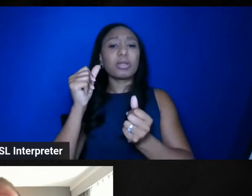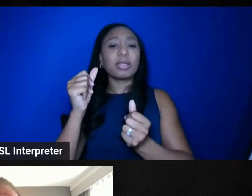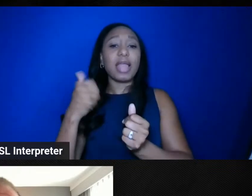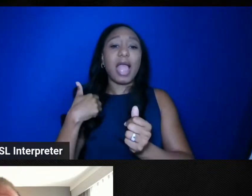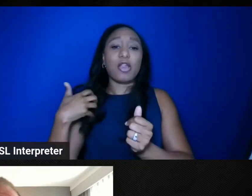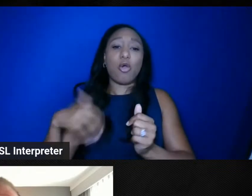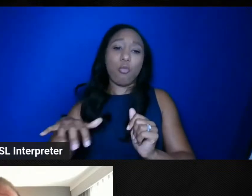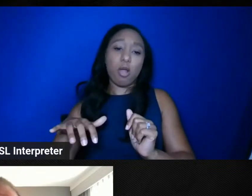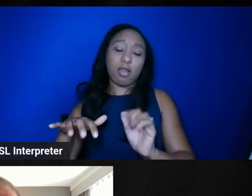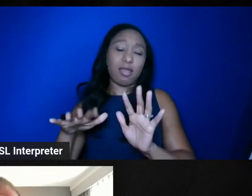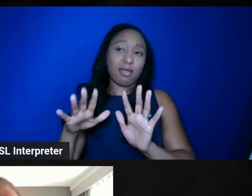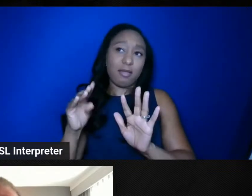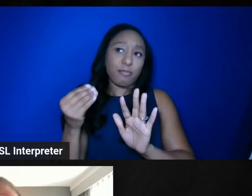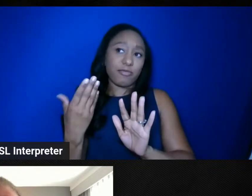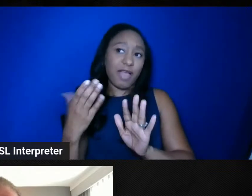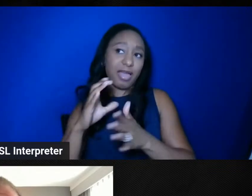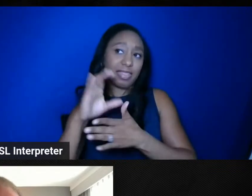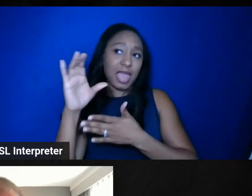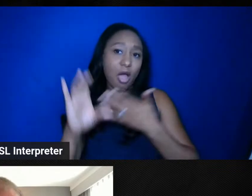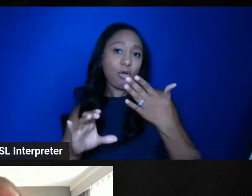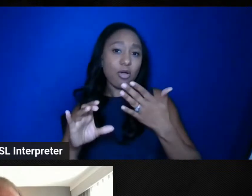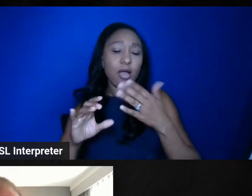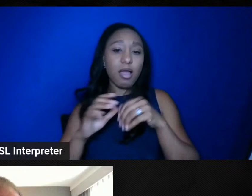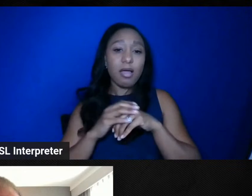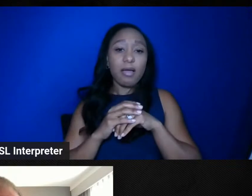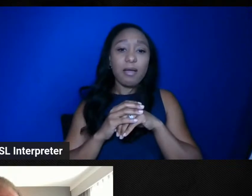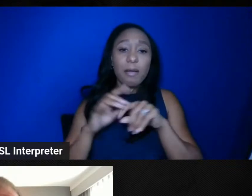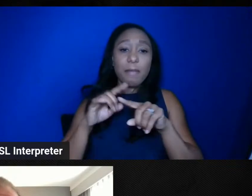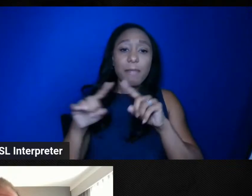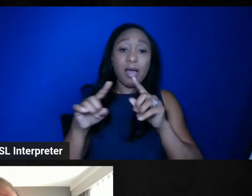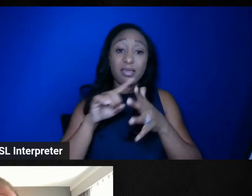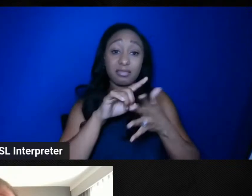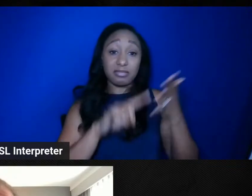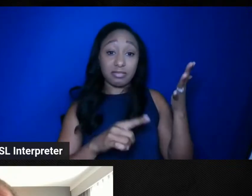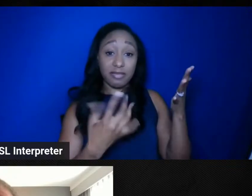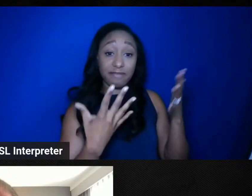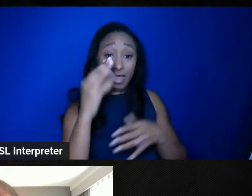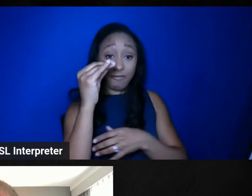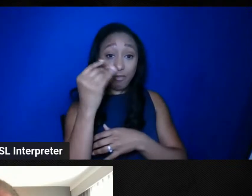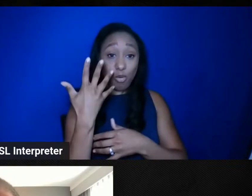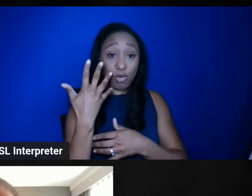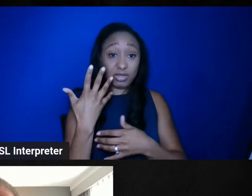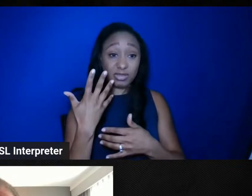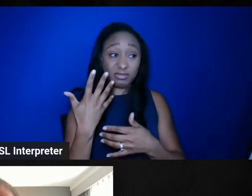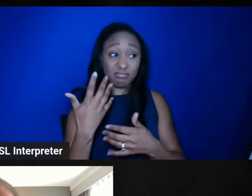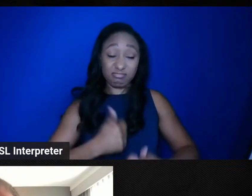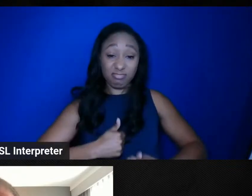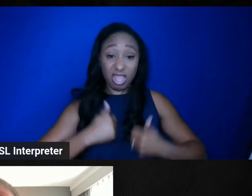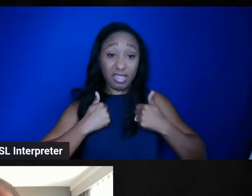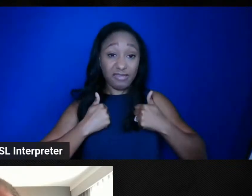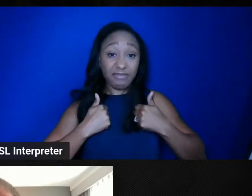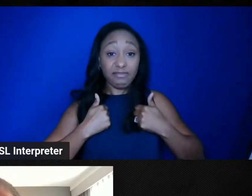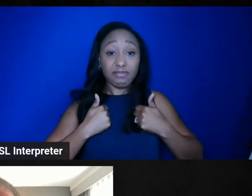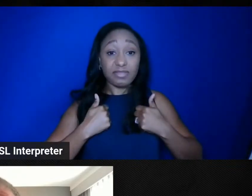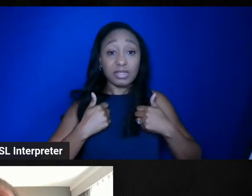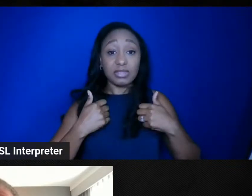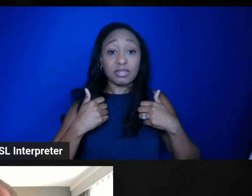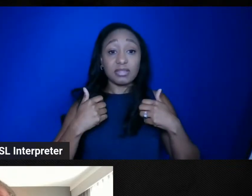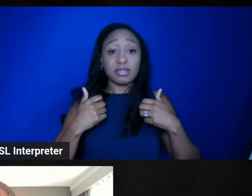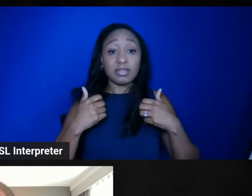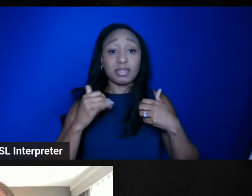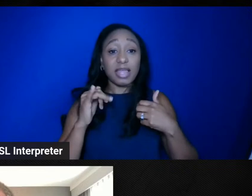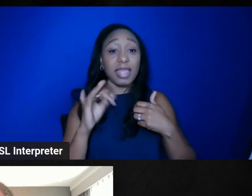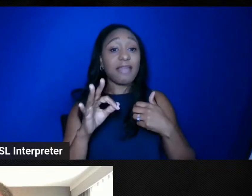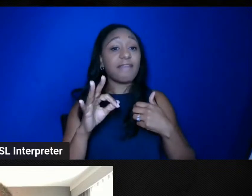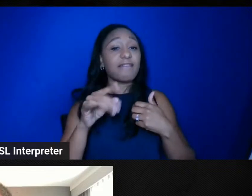the outcome, but I have told you that some of these 5 boys survived this story. So if you squint, you can call this a happy ending. But